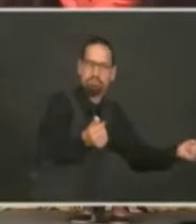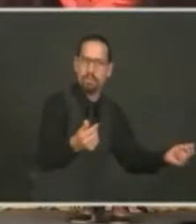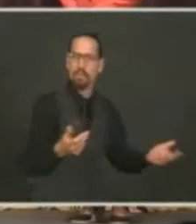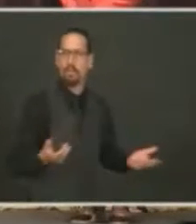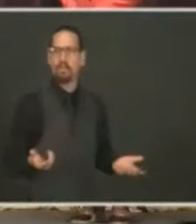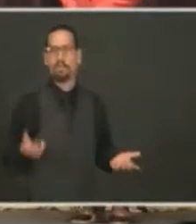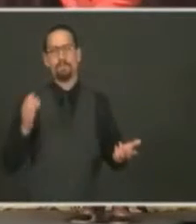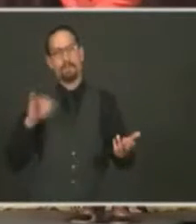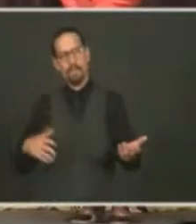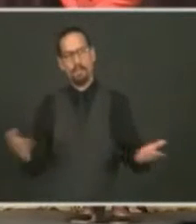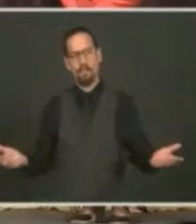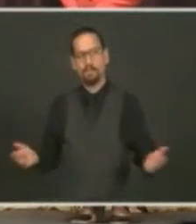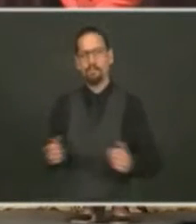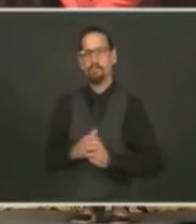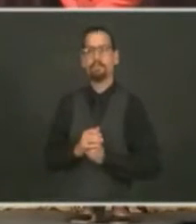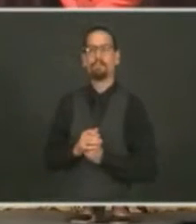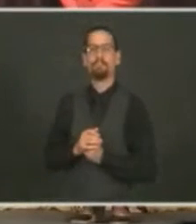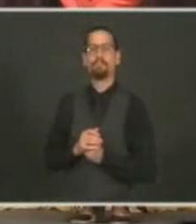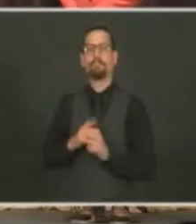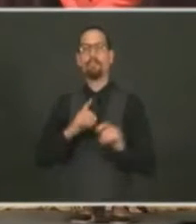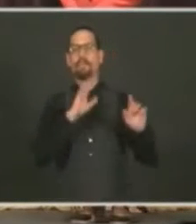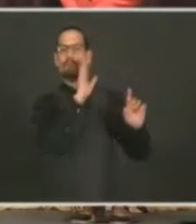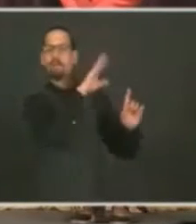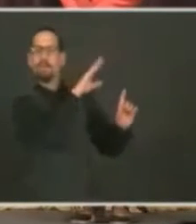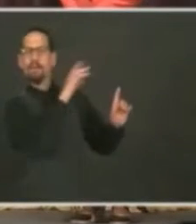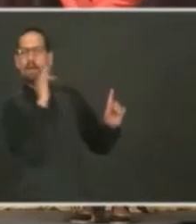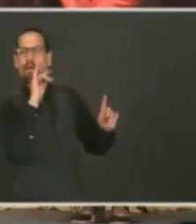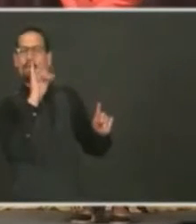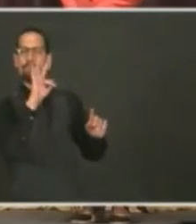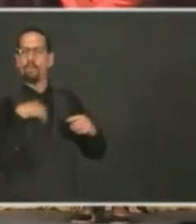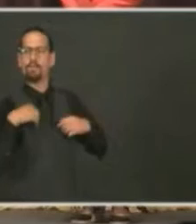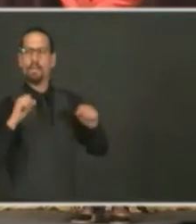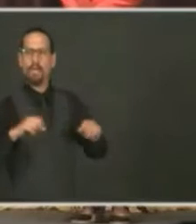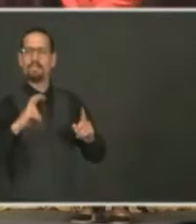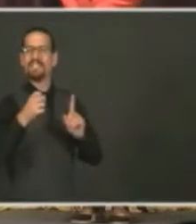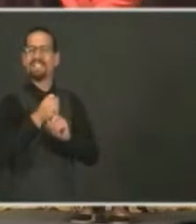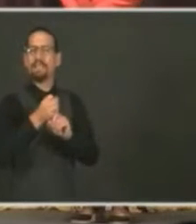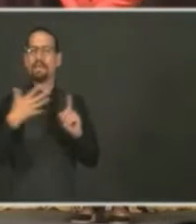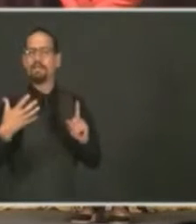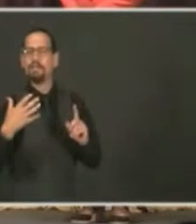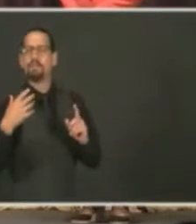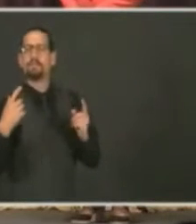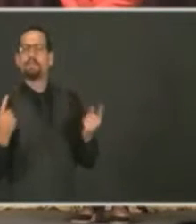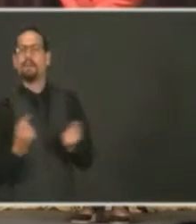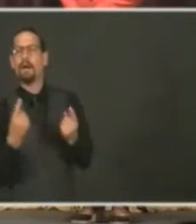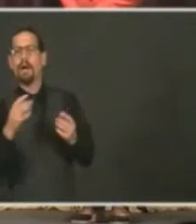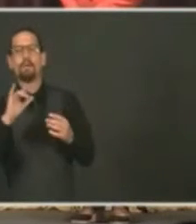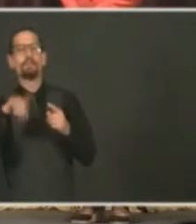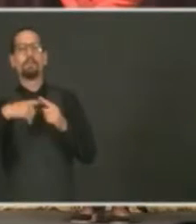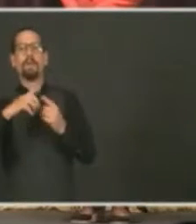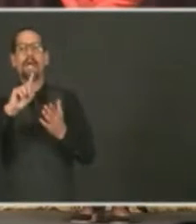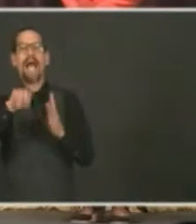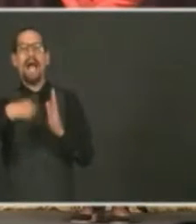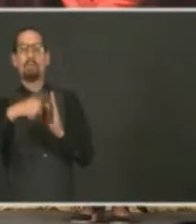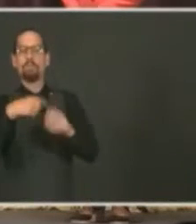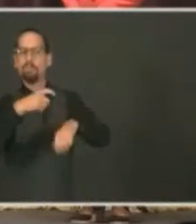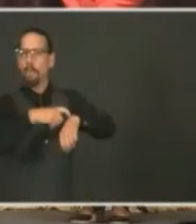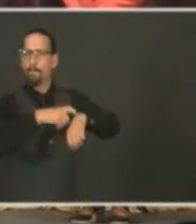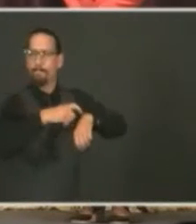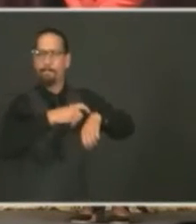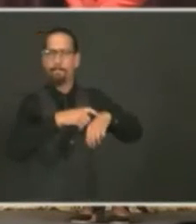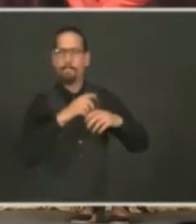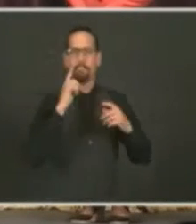without editorializing, what can we do then to expand or begin to re-expand the hours of ordinary businesses so they have a